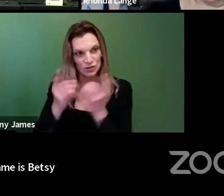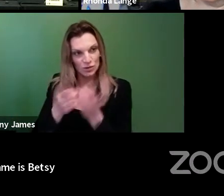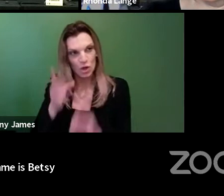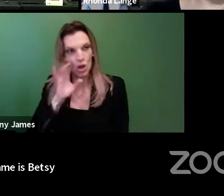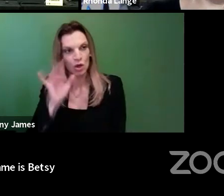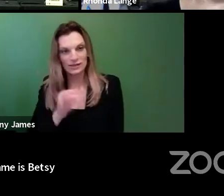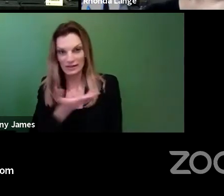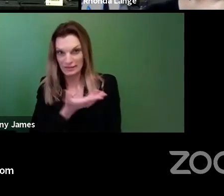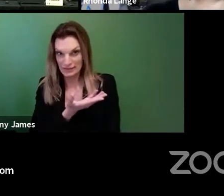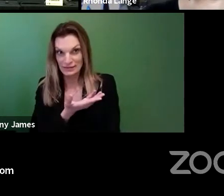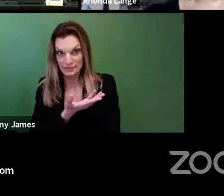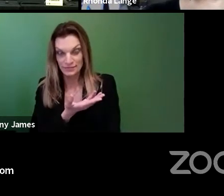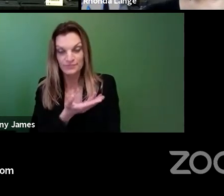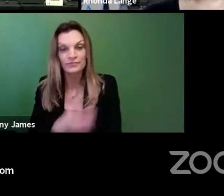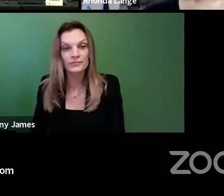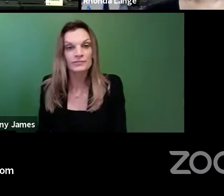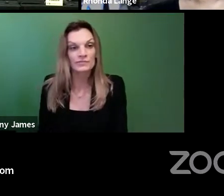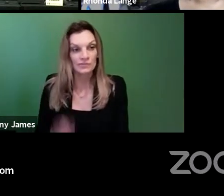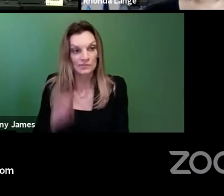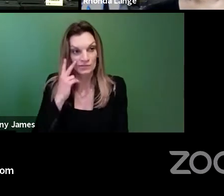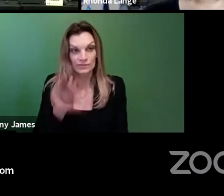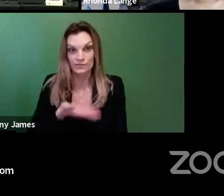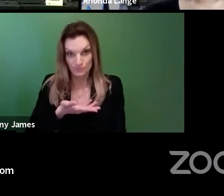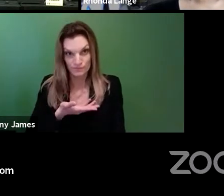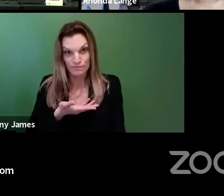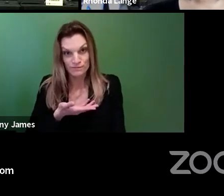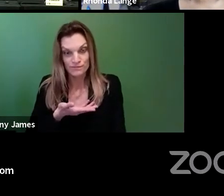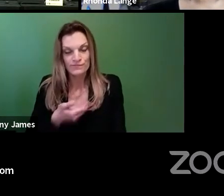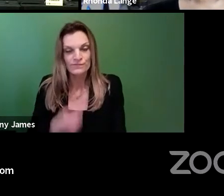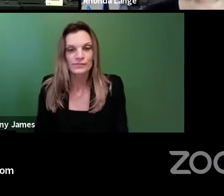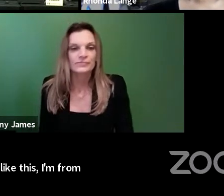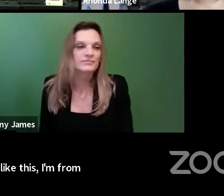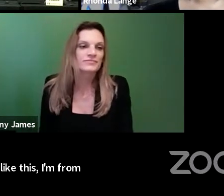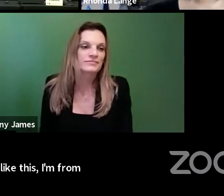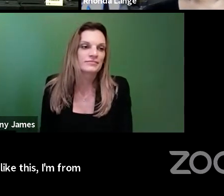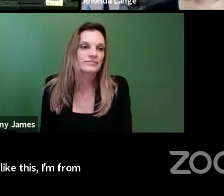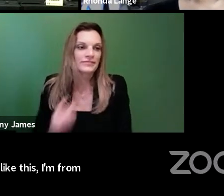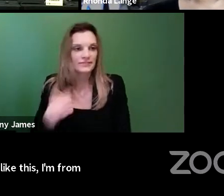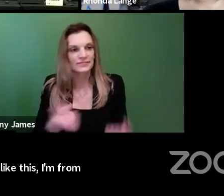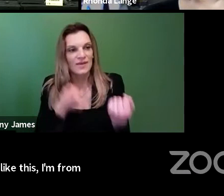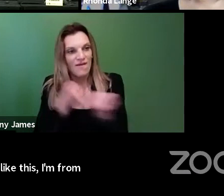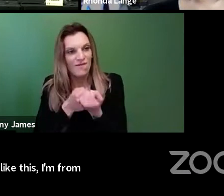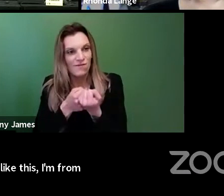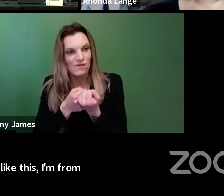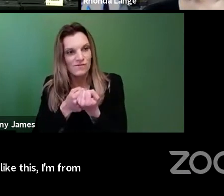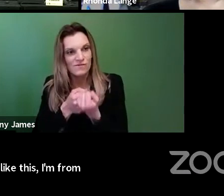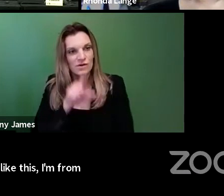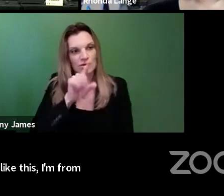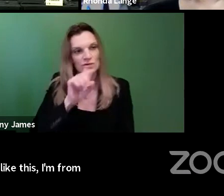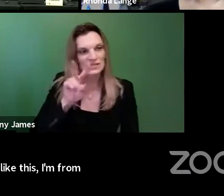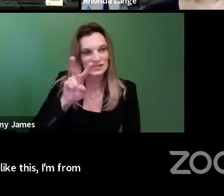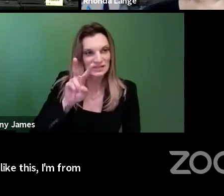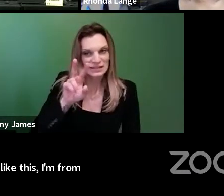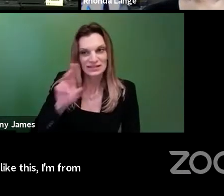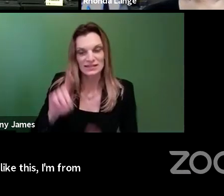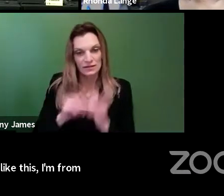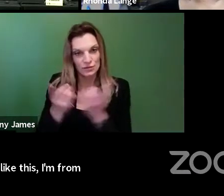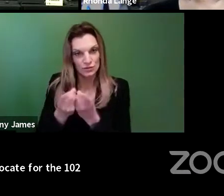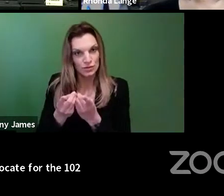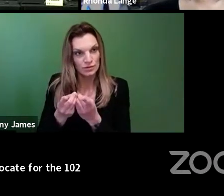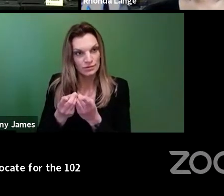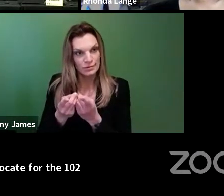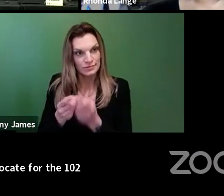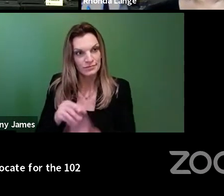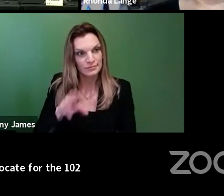this. I'm from Mecosta County. I would advocate for the 102nd District to be drawn